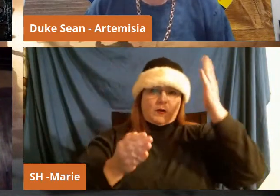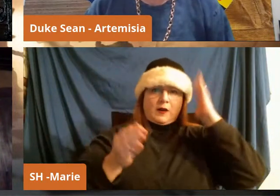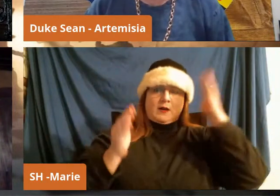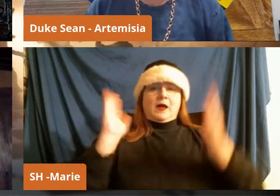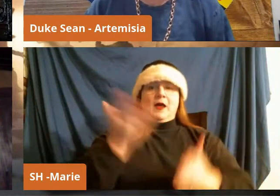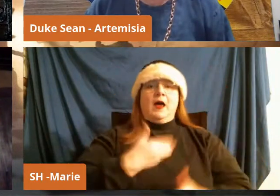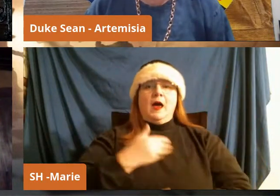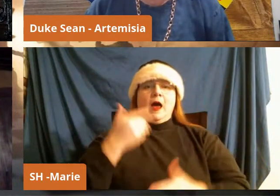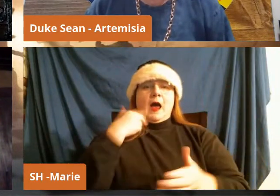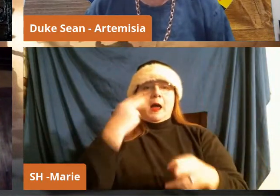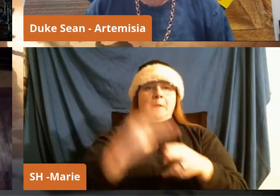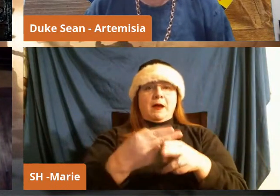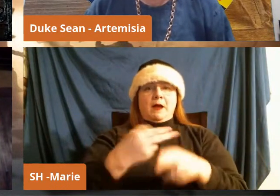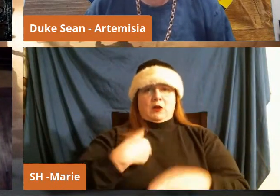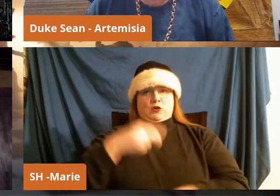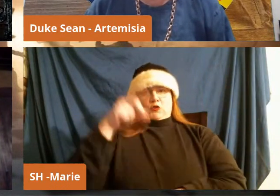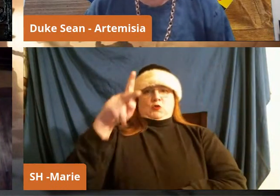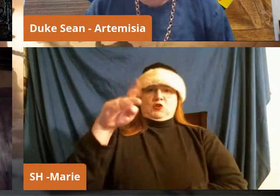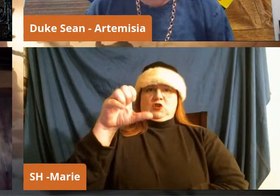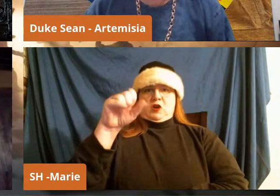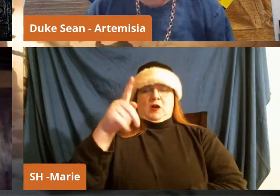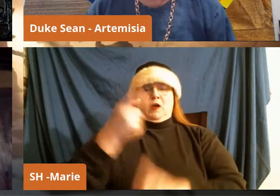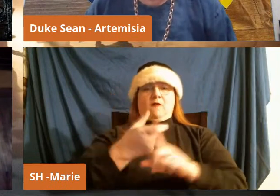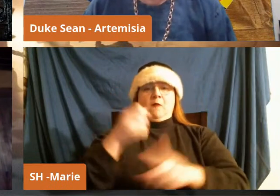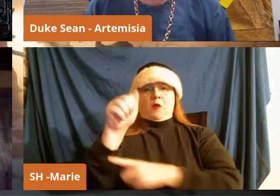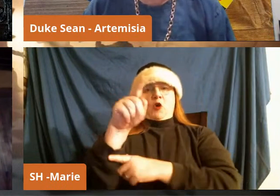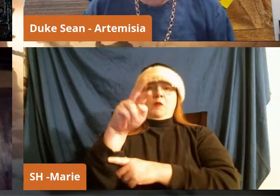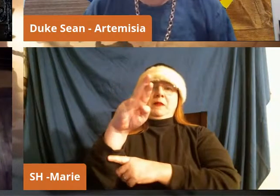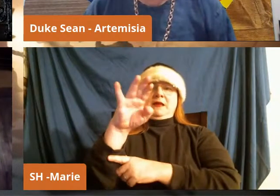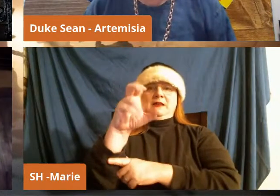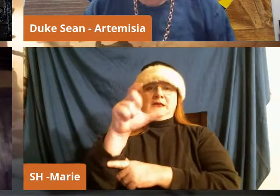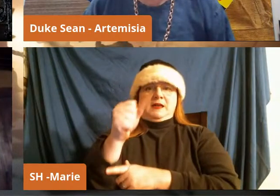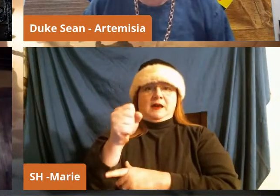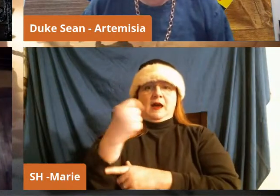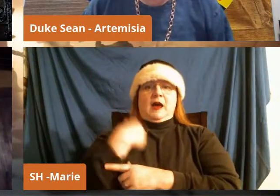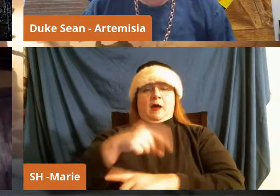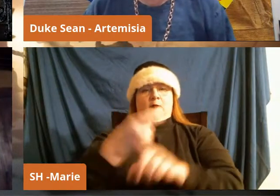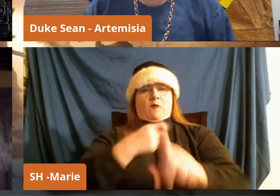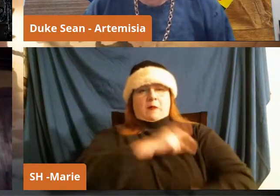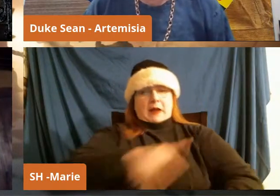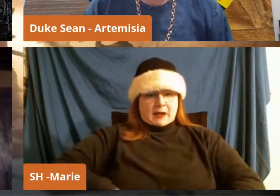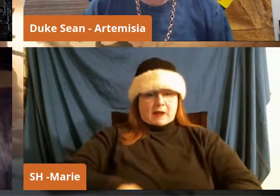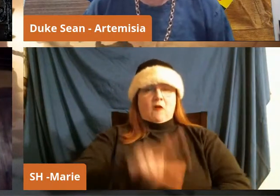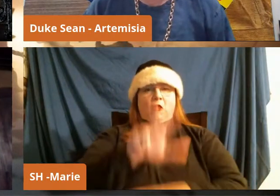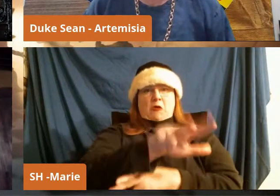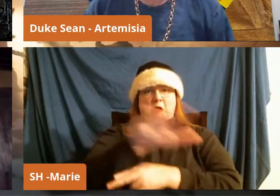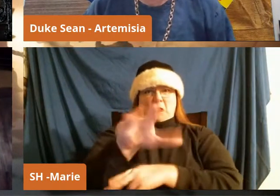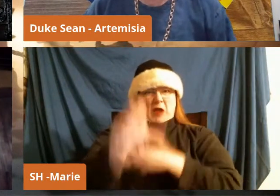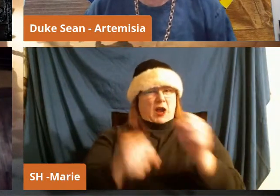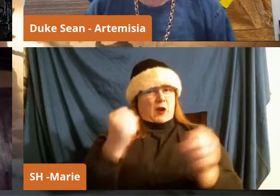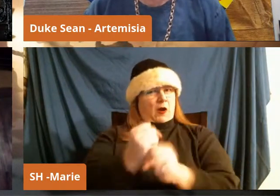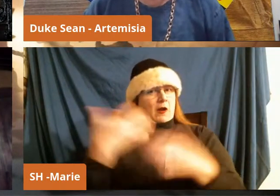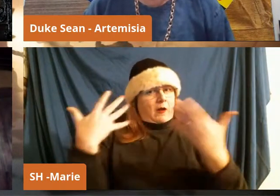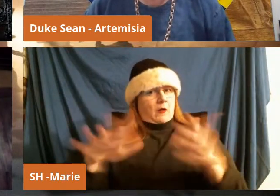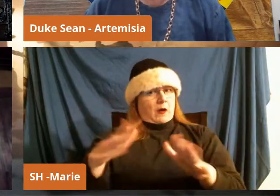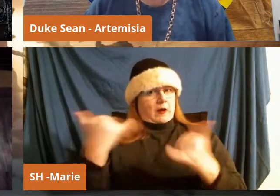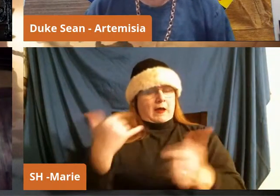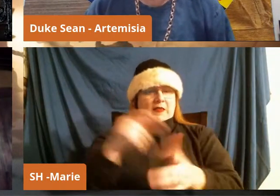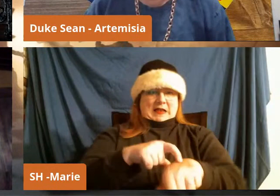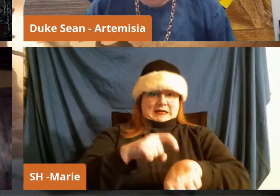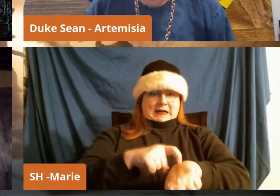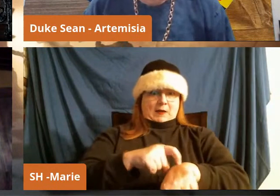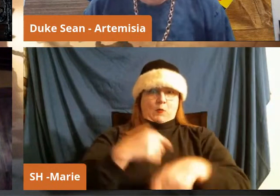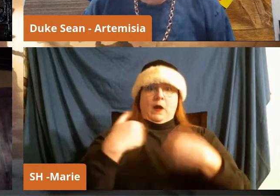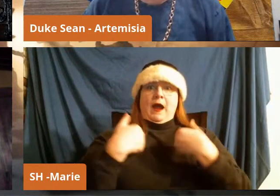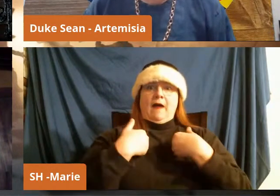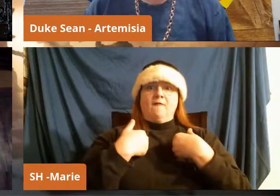As Cal mentioned, I am Duke Sean from the Kingdom of Artemisia. I have been a knight for 33 years now, and in that time, I've